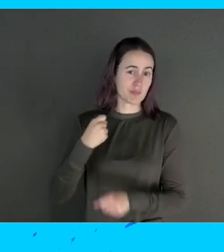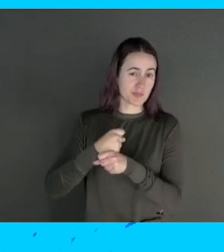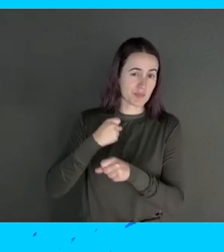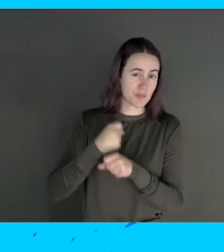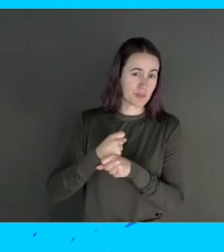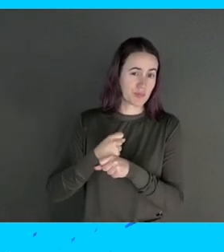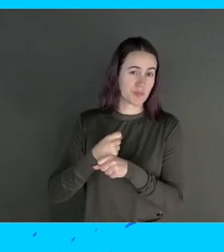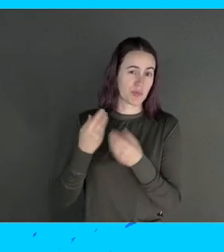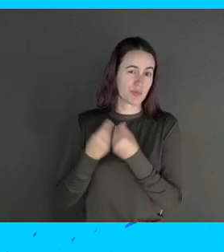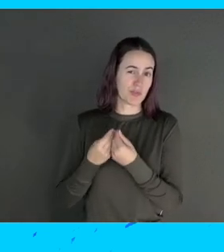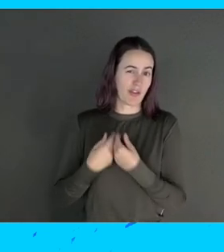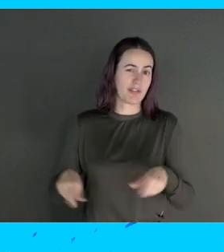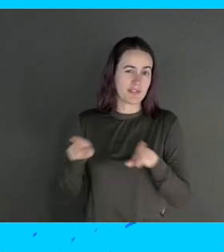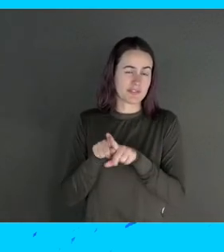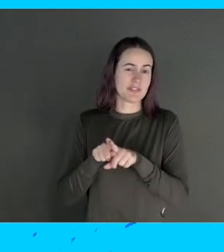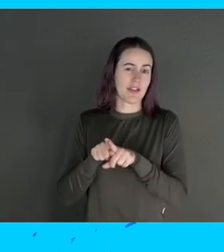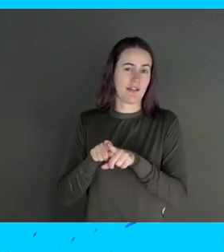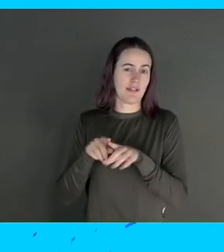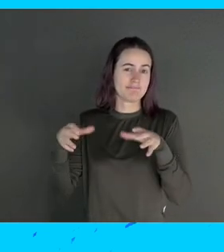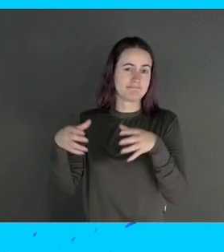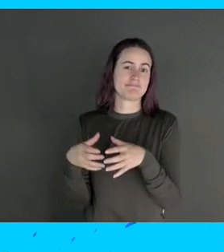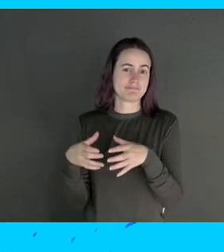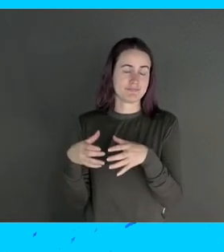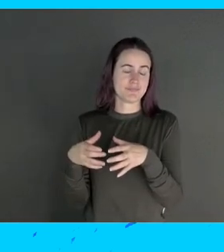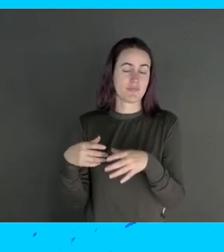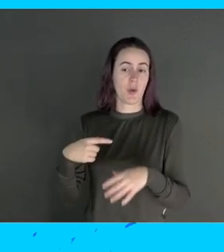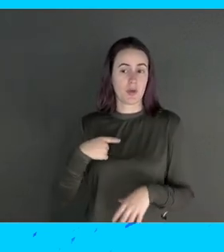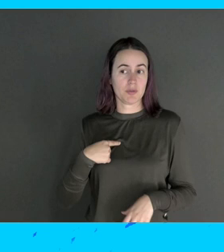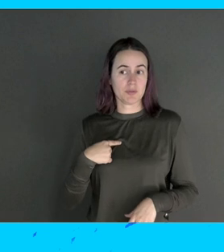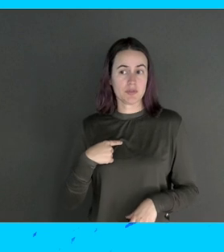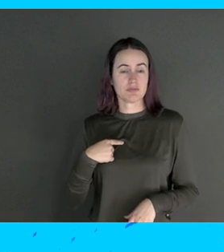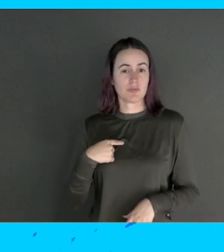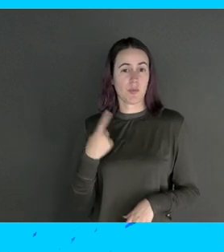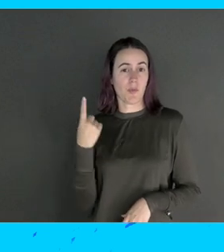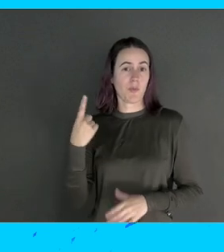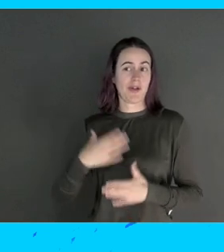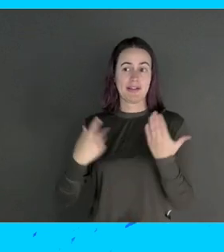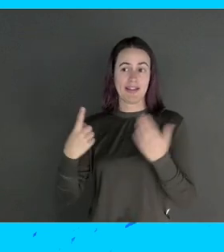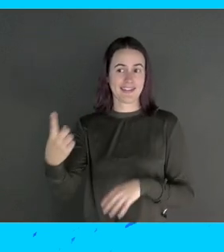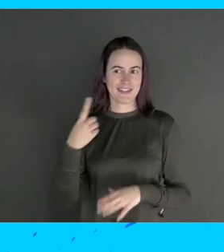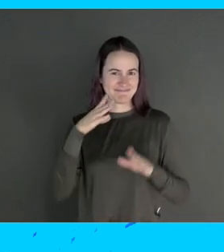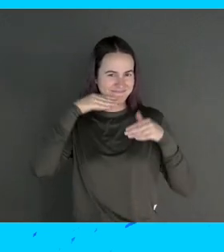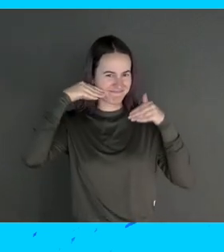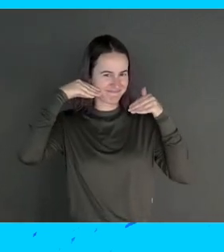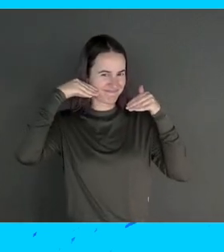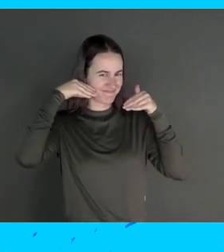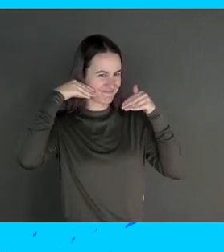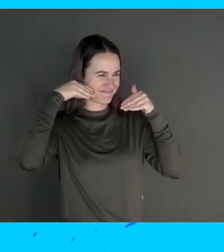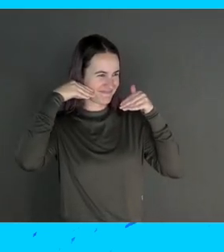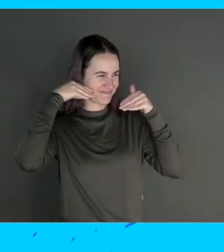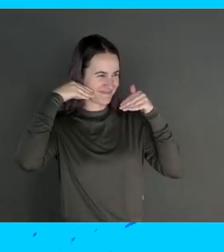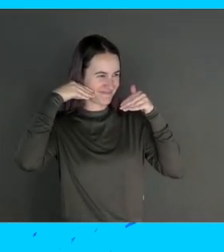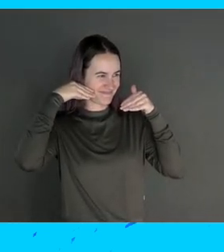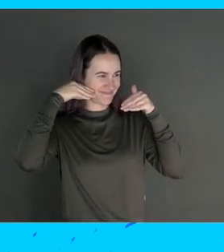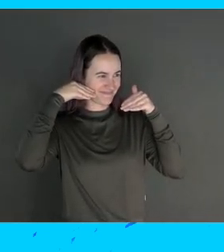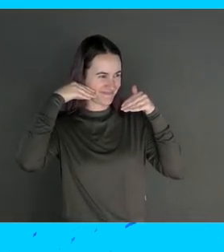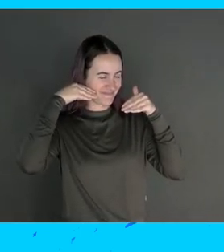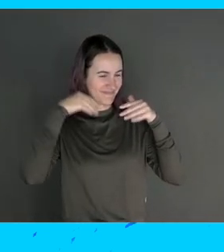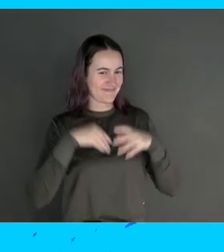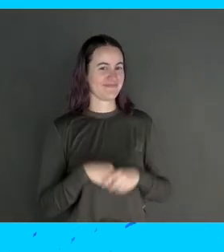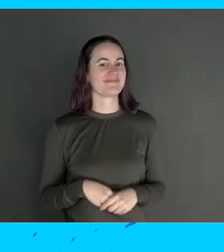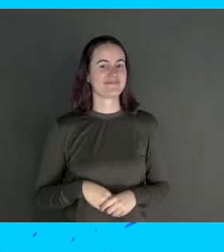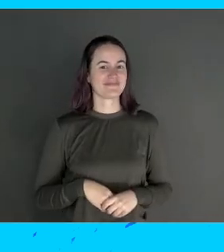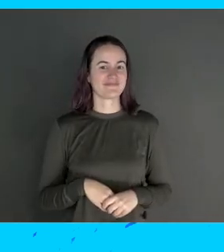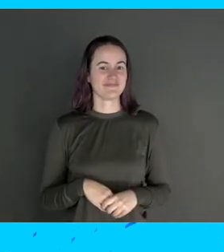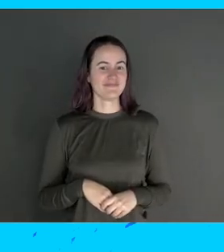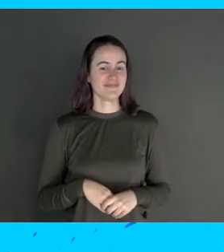club. So I was pleasantly surprised when Melvin walked up to me one day with a big smile. "If a man told you he finds you attractive and tries to seduce